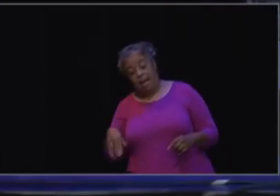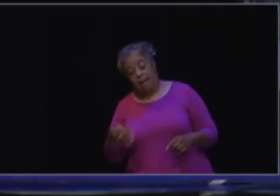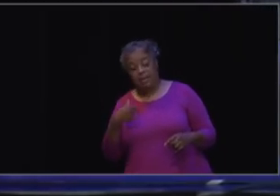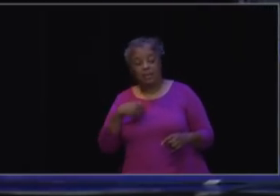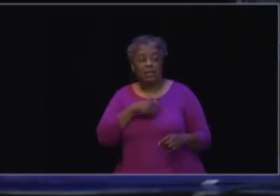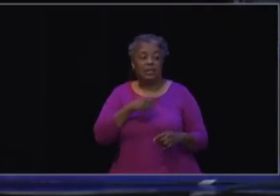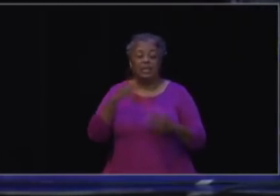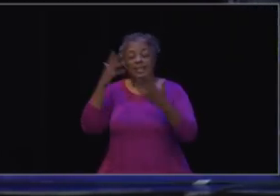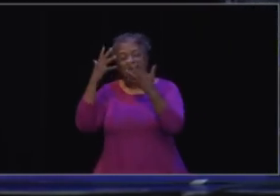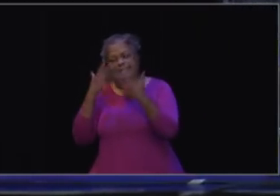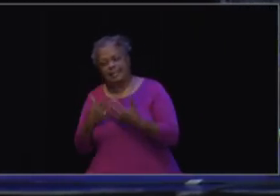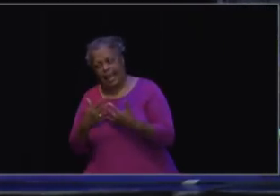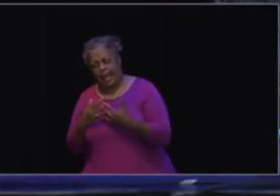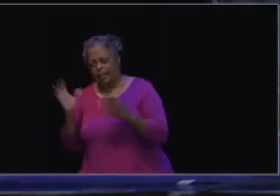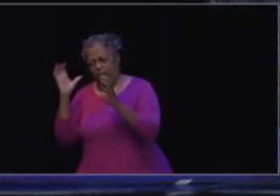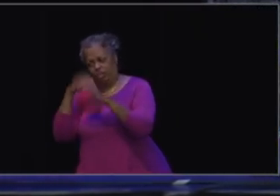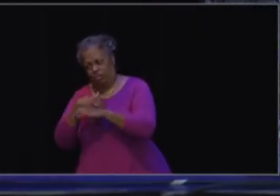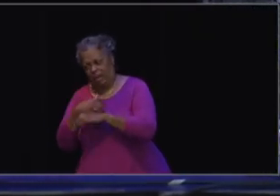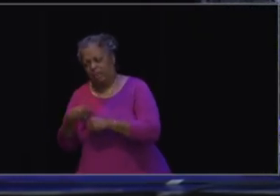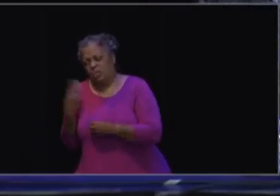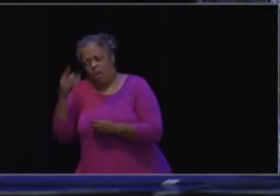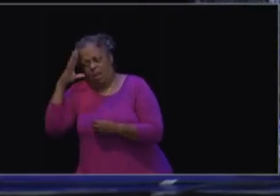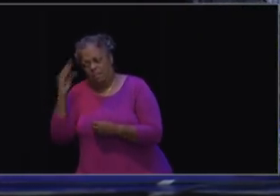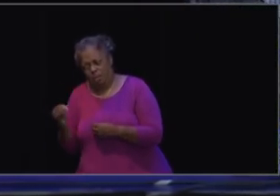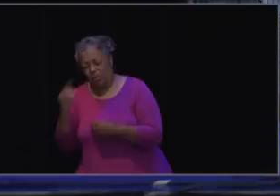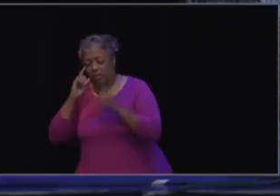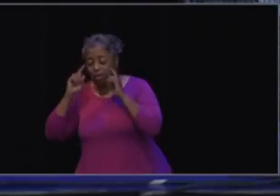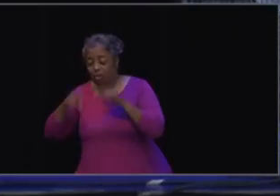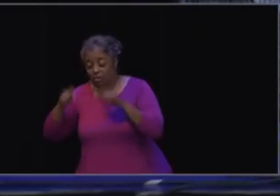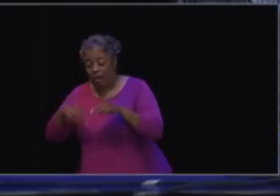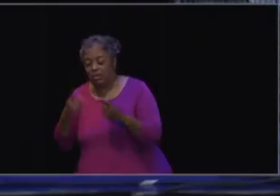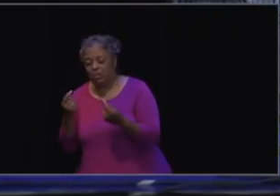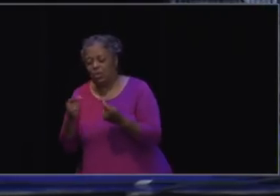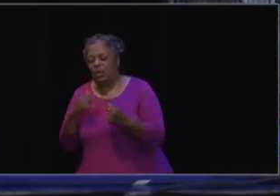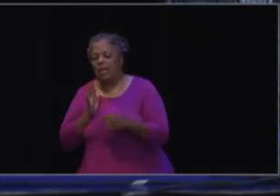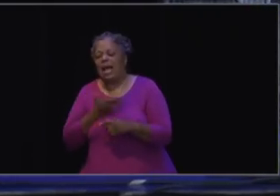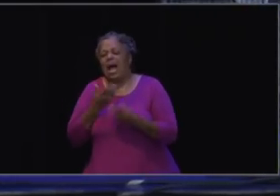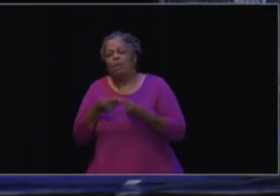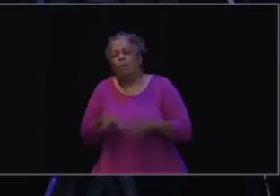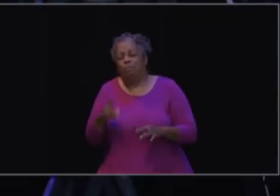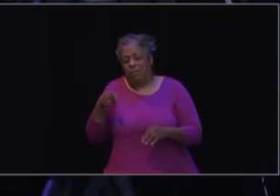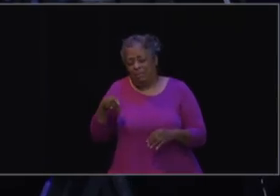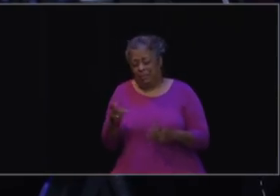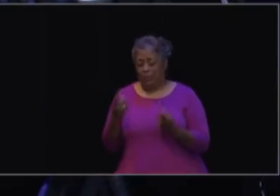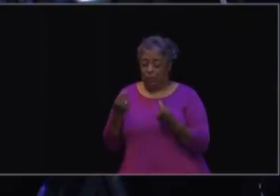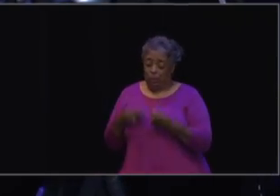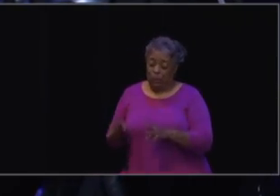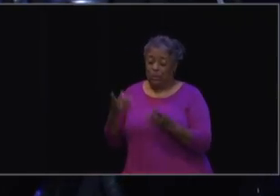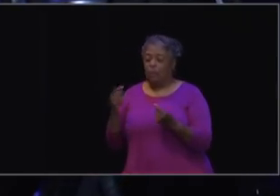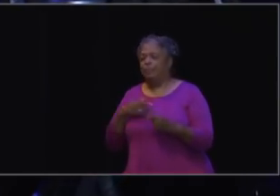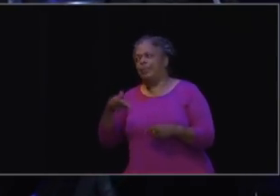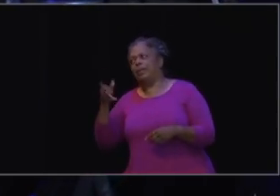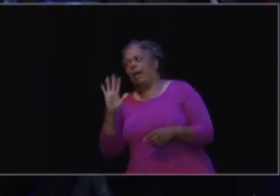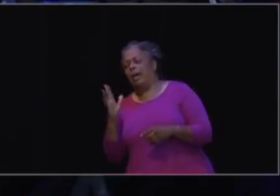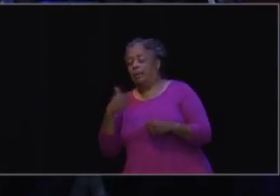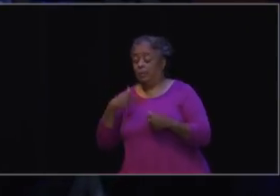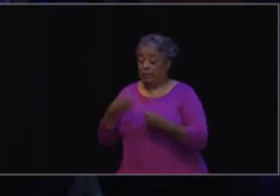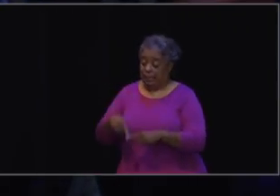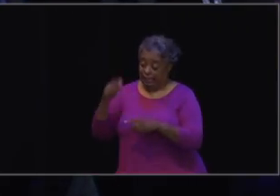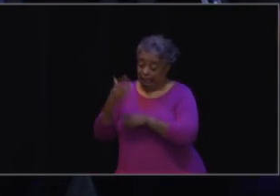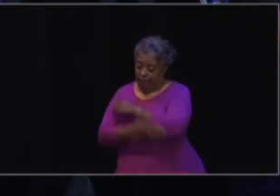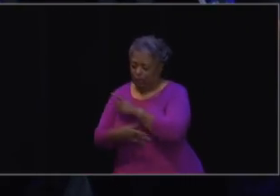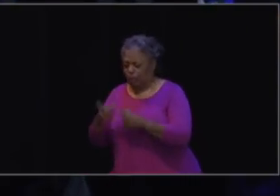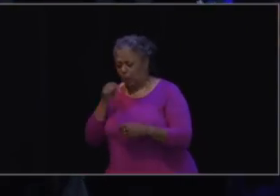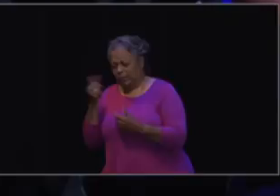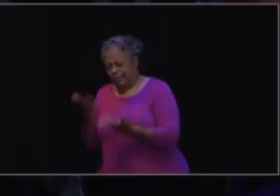Sad straight white boys crying in the pillows. What we gonna do if we lose our privilege? Oh, good Lord, whose country is